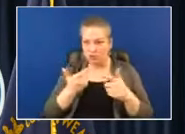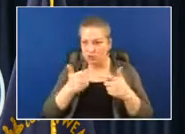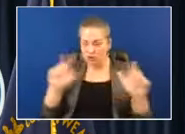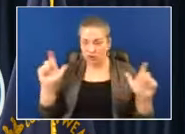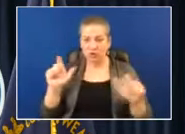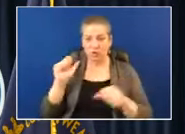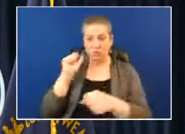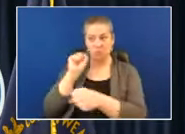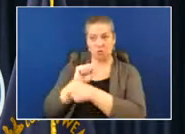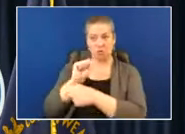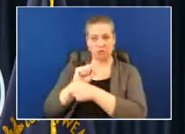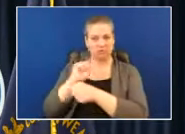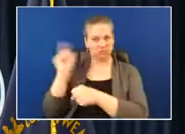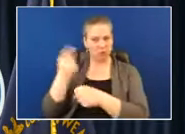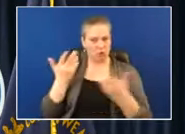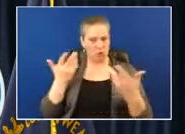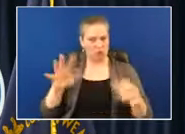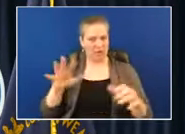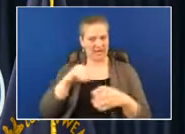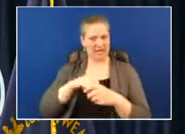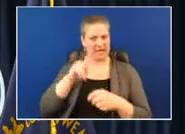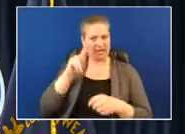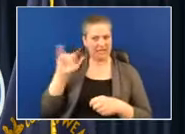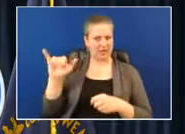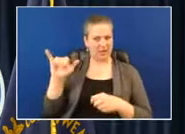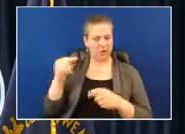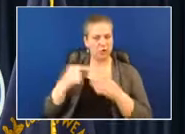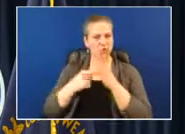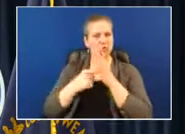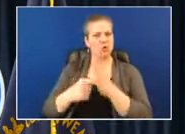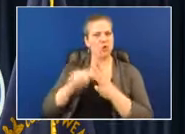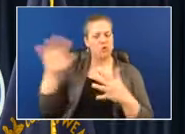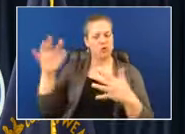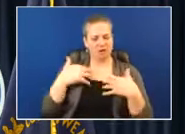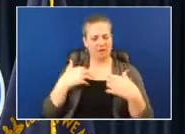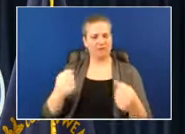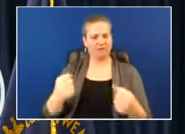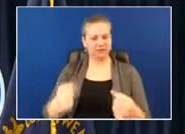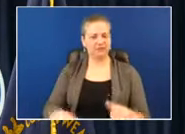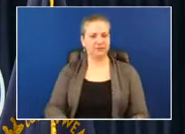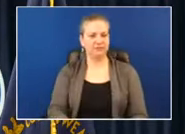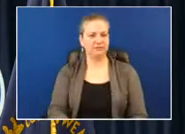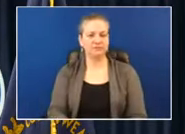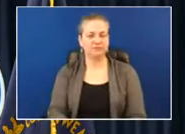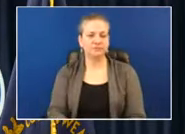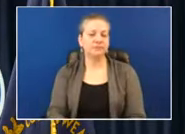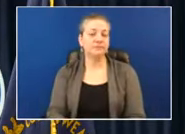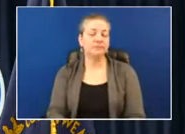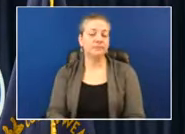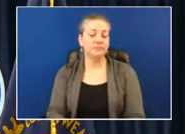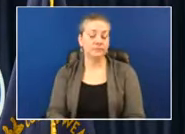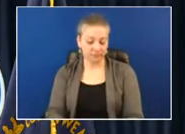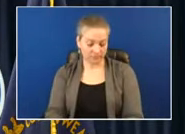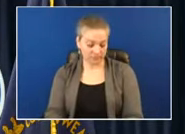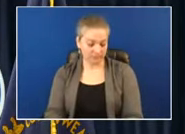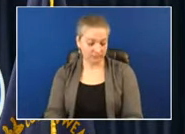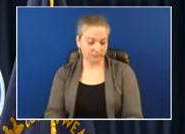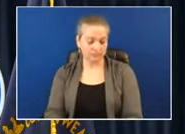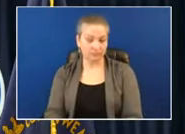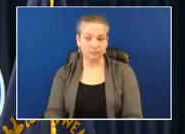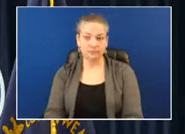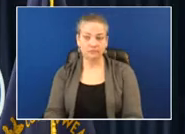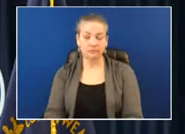in Kentucky, showing the confidence that they can do so much more. So today I'm happy to start by highlighting